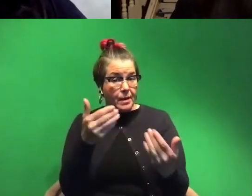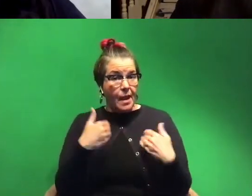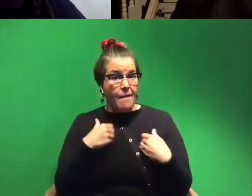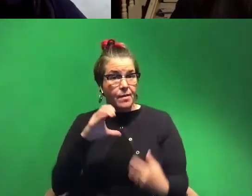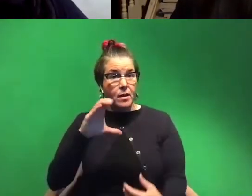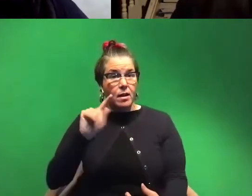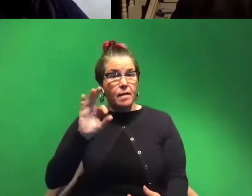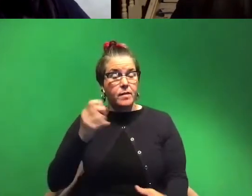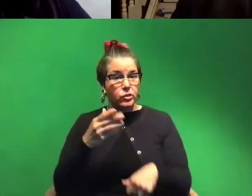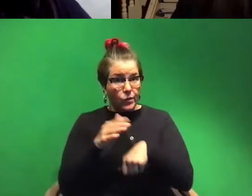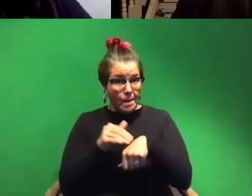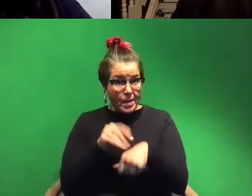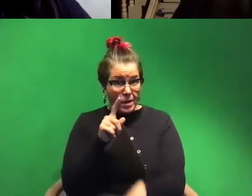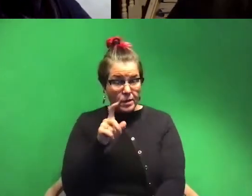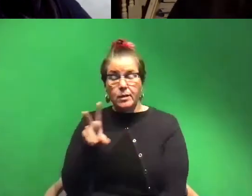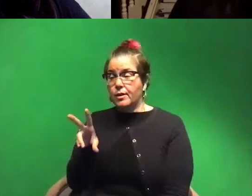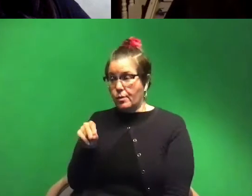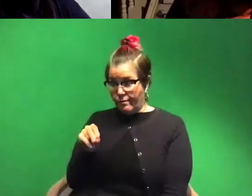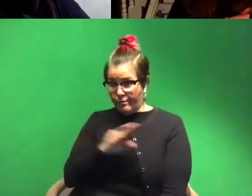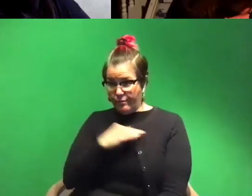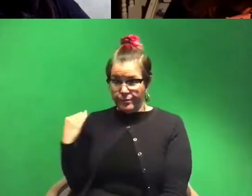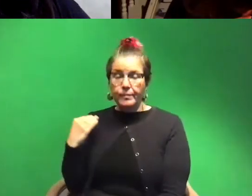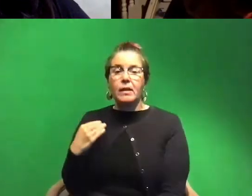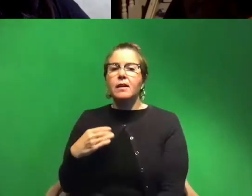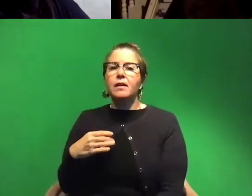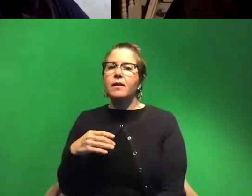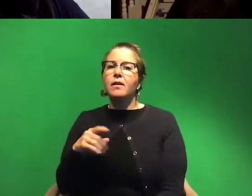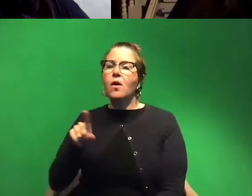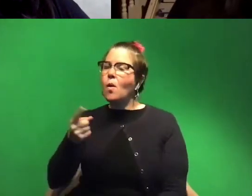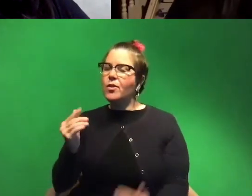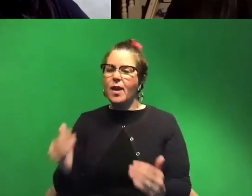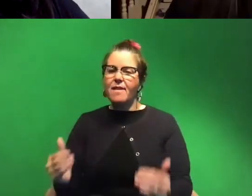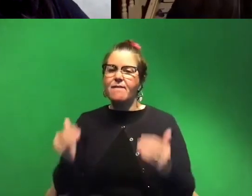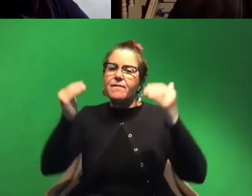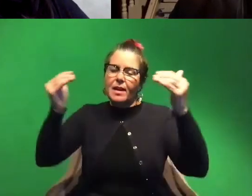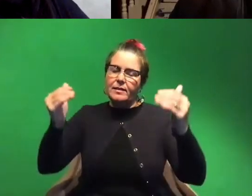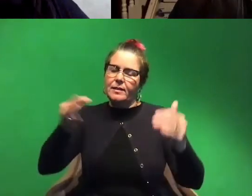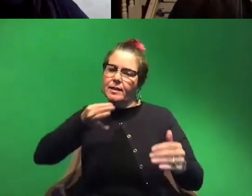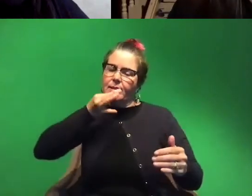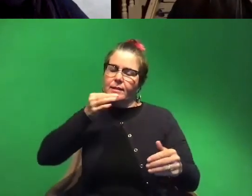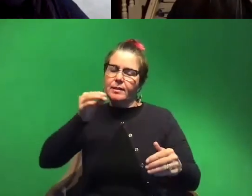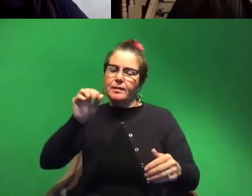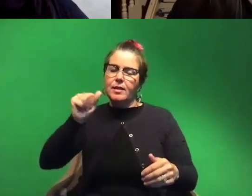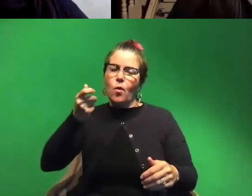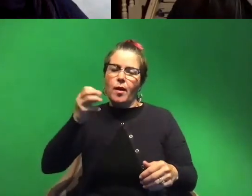pet? No. So not unless you're an advanced aquarist. My two things are, they're actually really